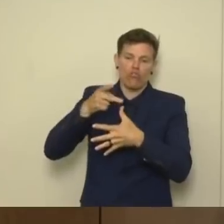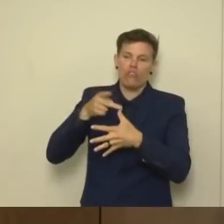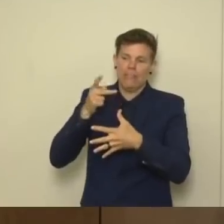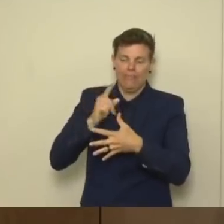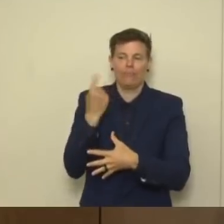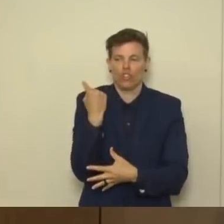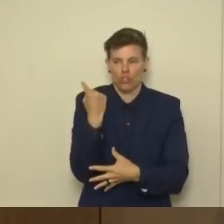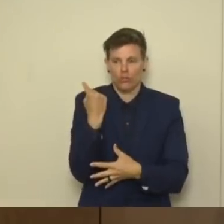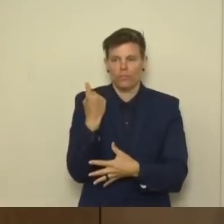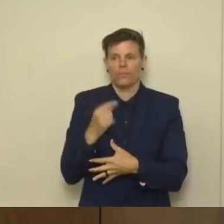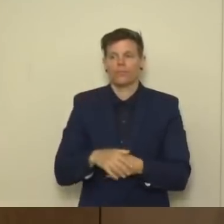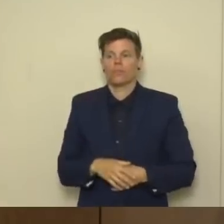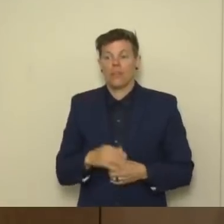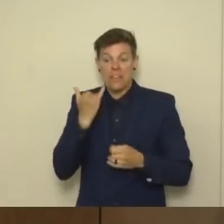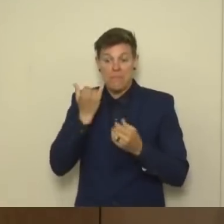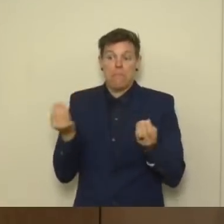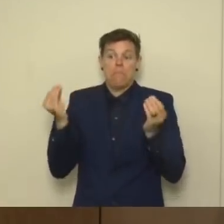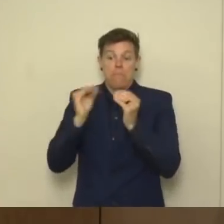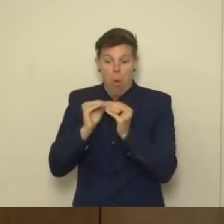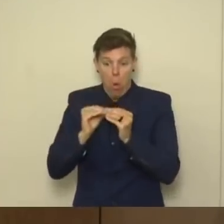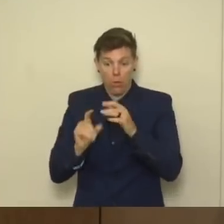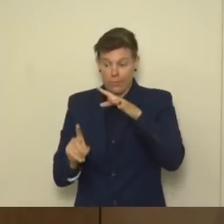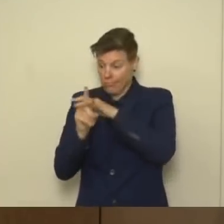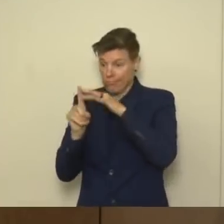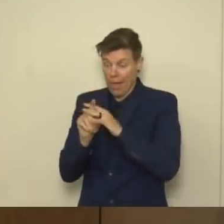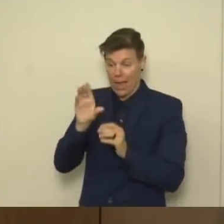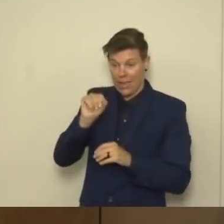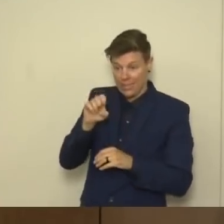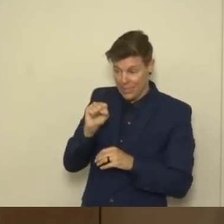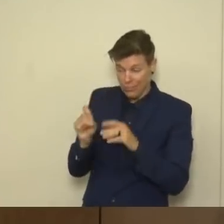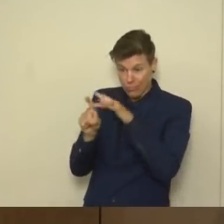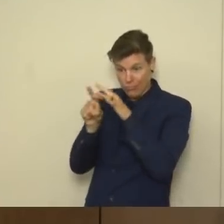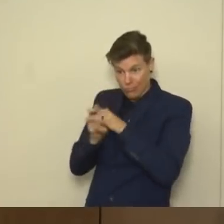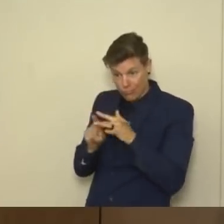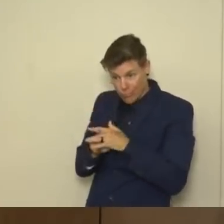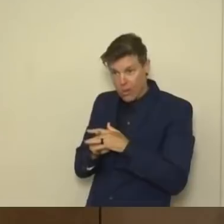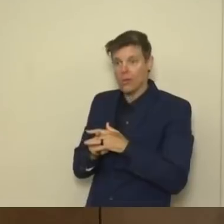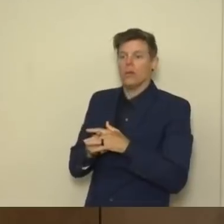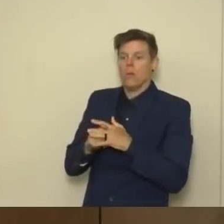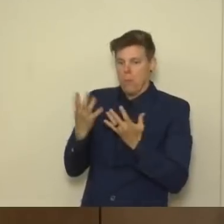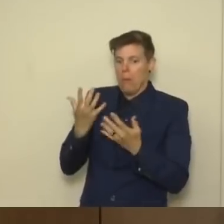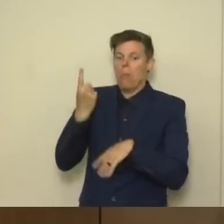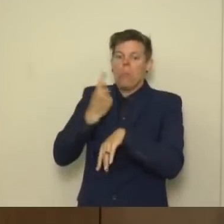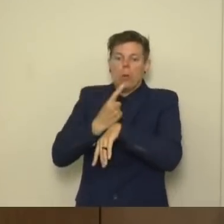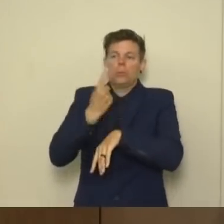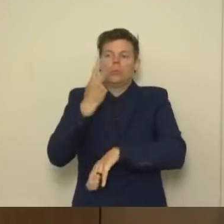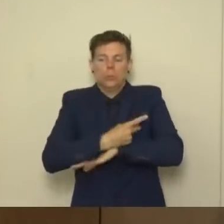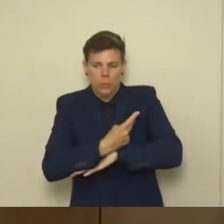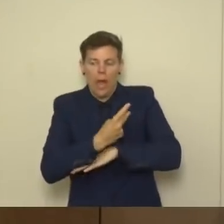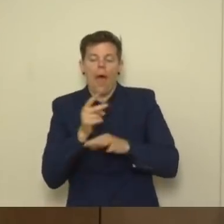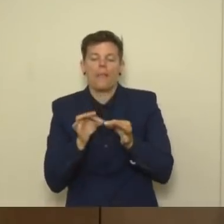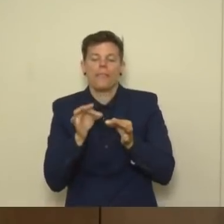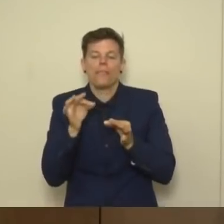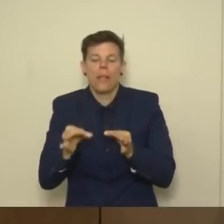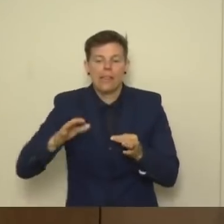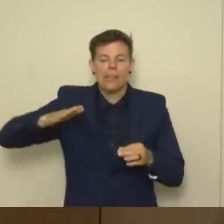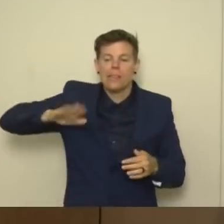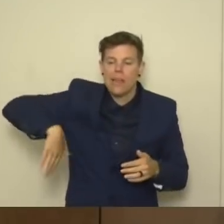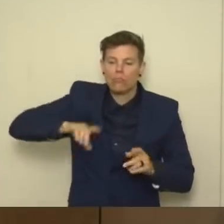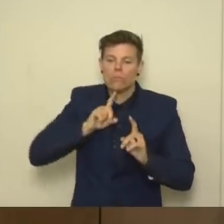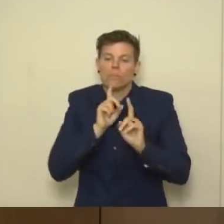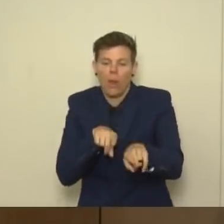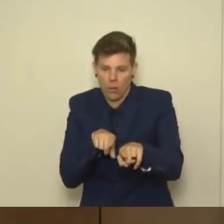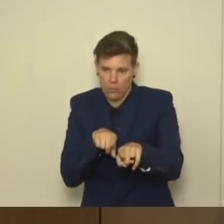have, it can take too long, so there can be a day lag between the time I know you're positive and we get